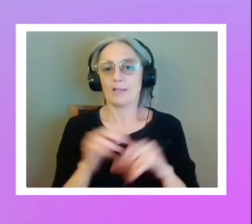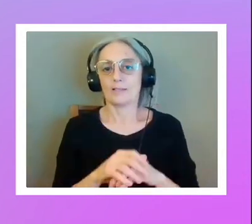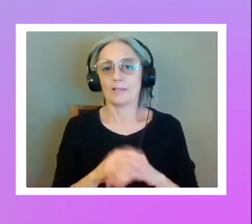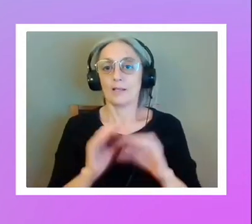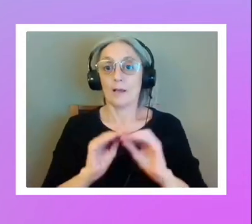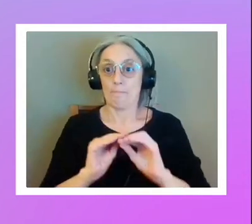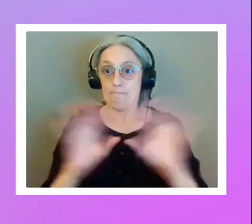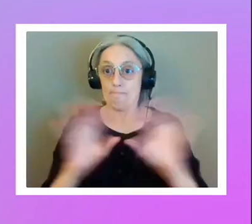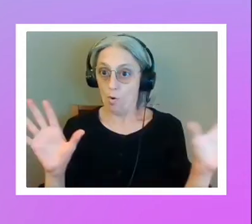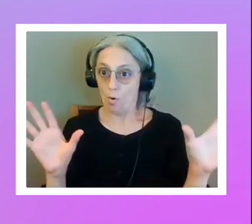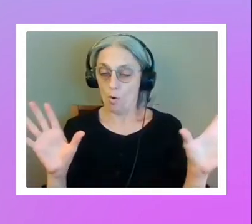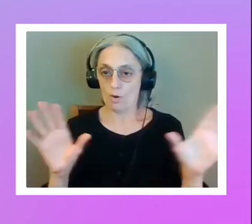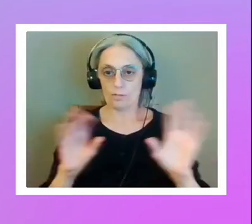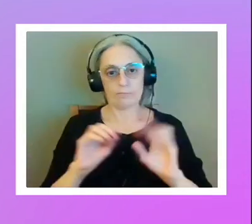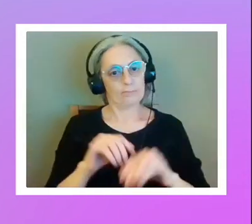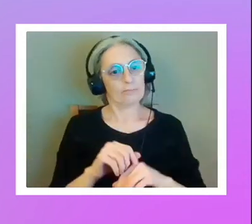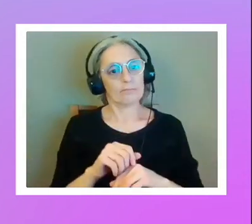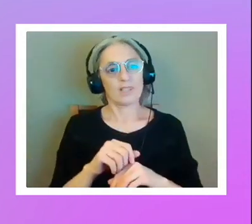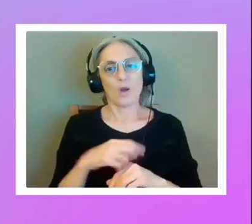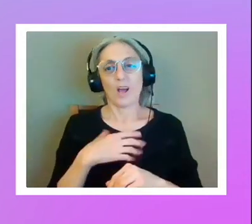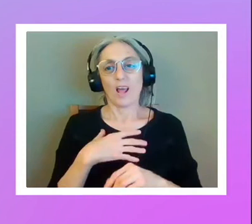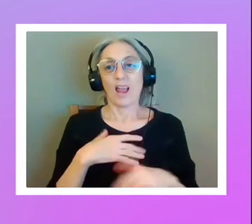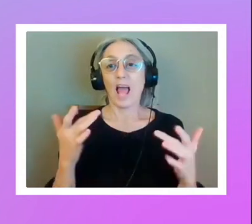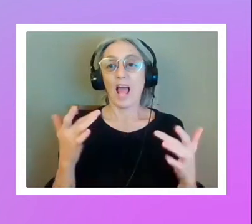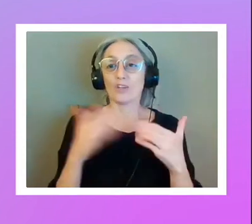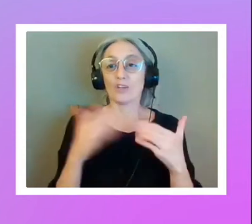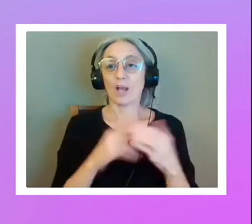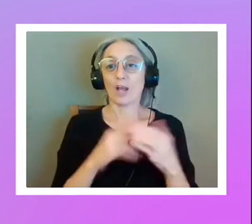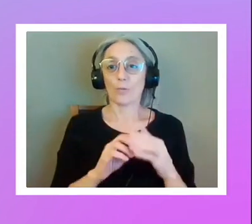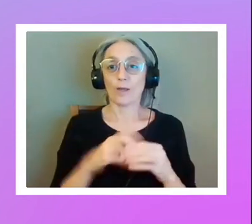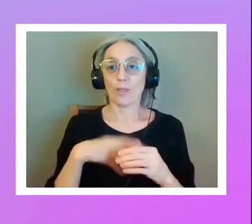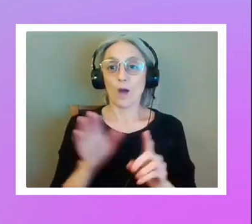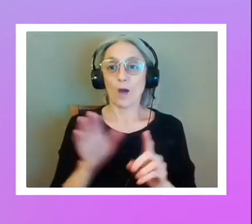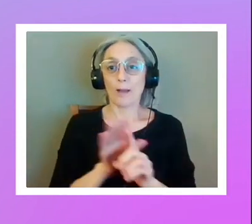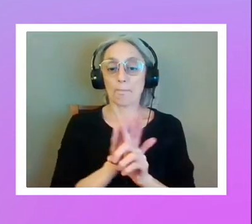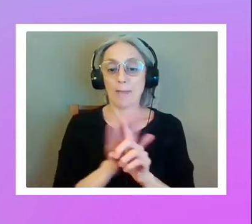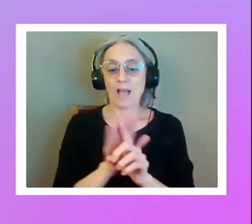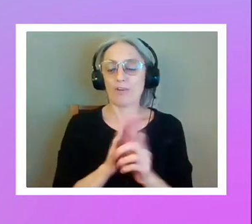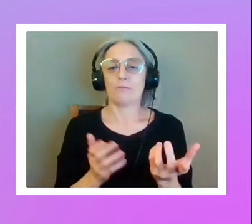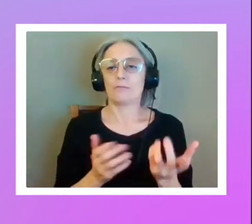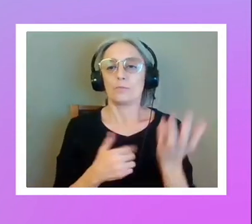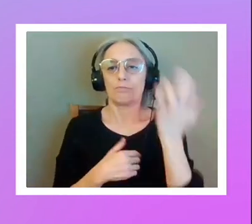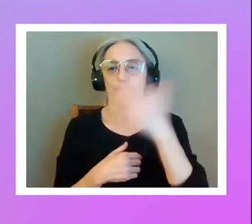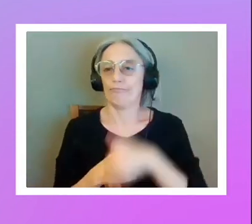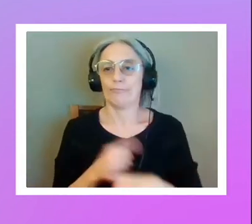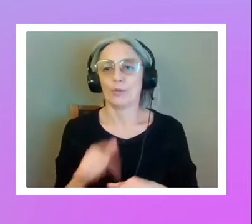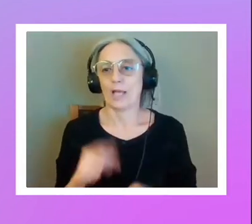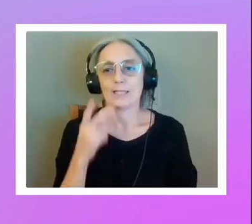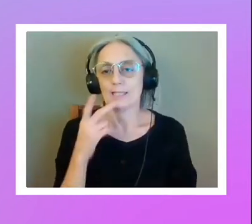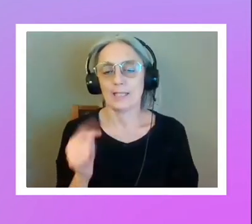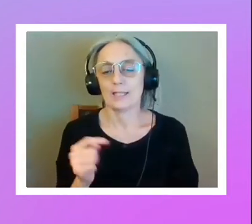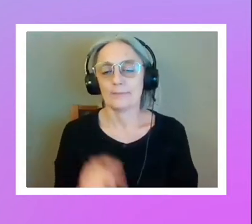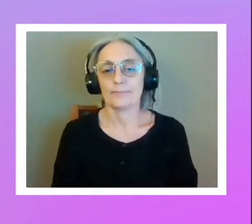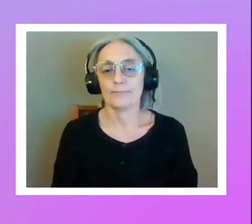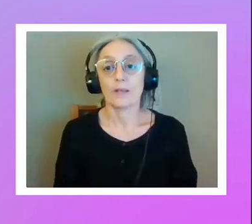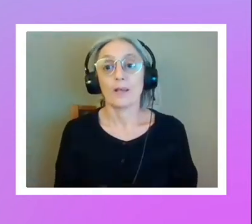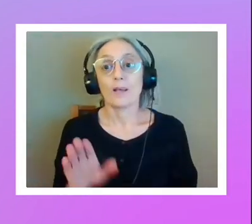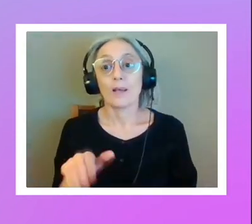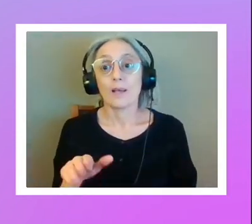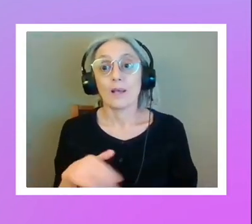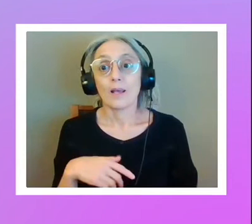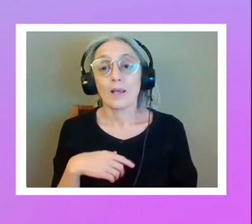light gray button on a white background because no one's going to see it. Hey, if you have a link in